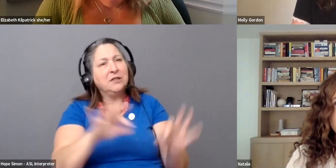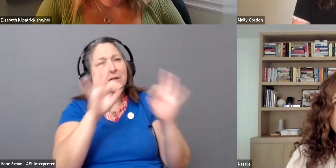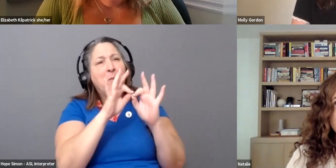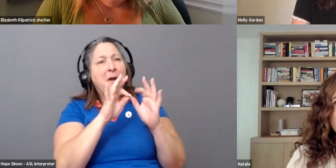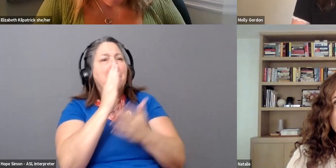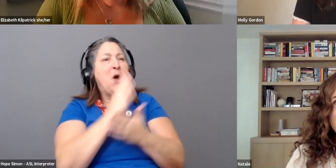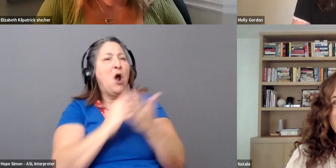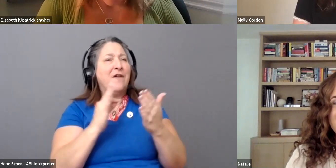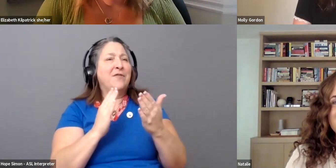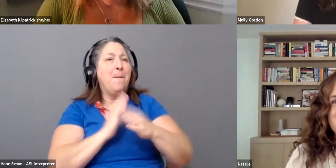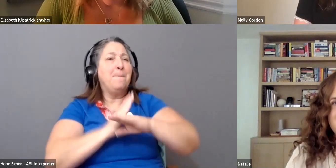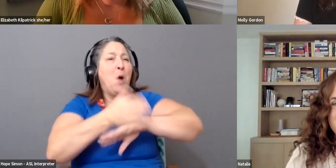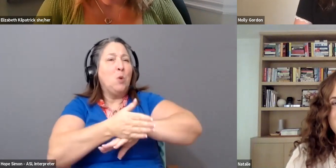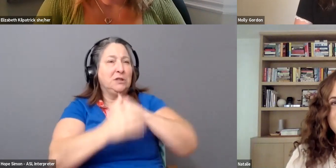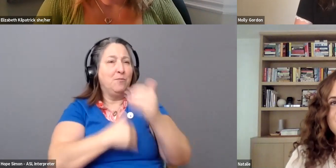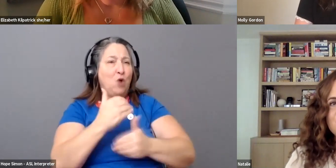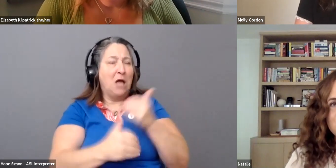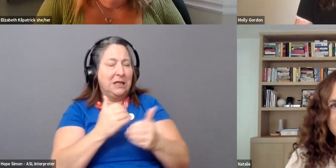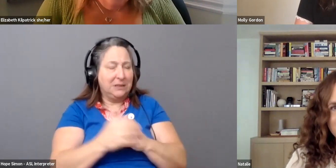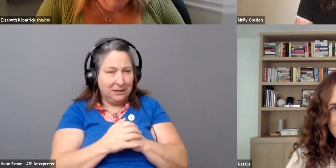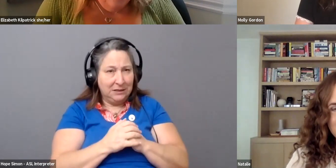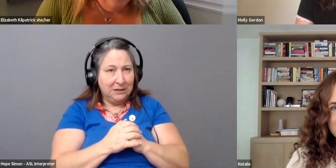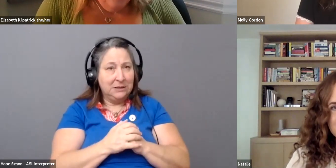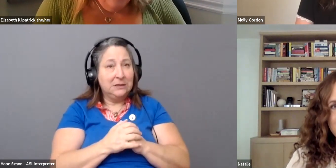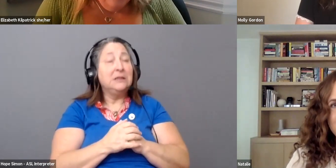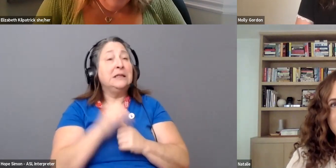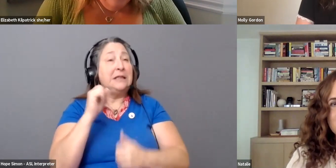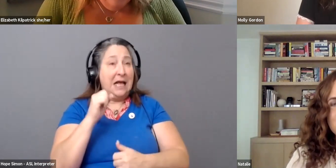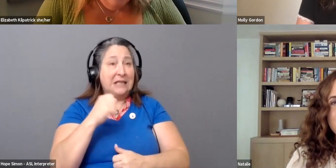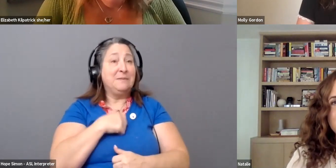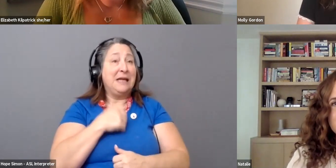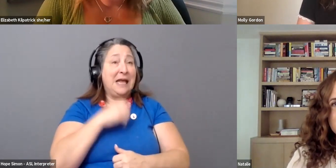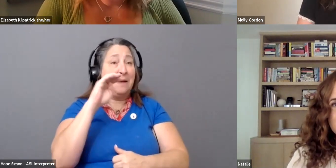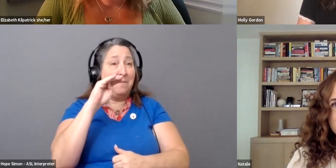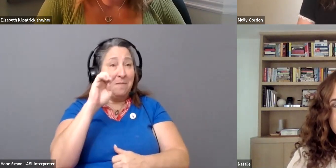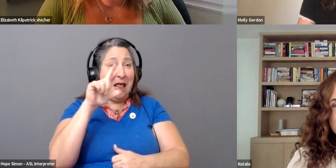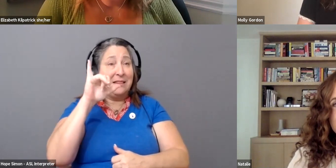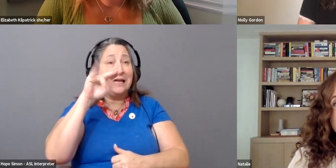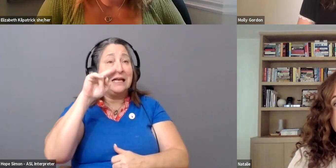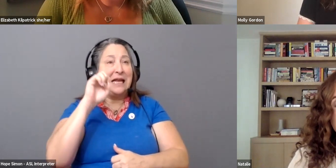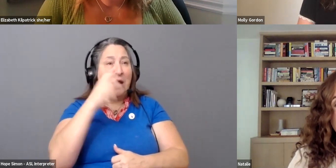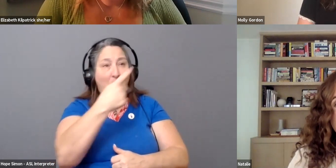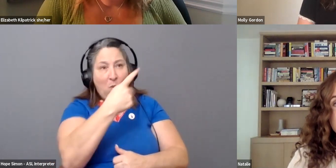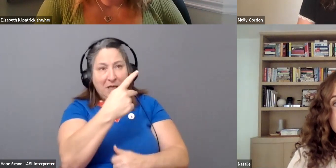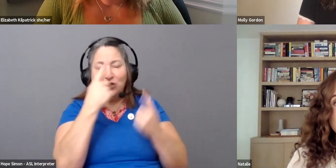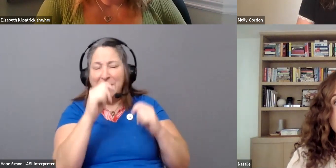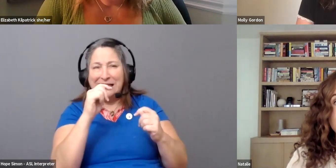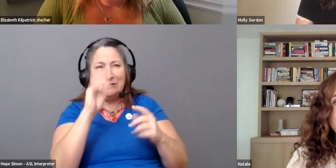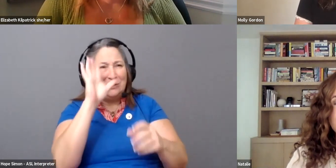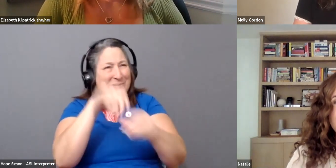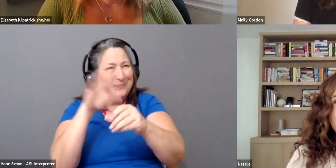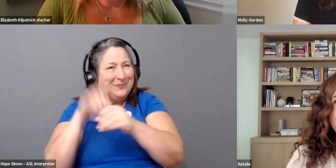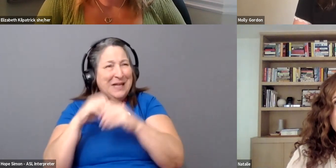process. And yes, Melanie and I really focused on trying to feature as many female artists as we